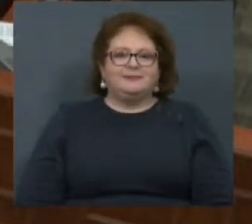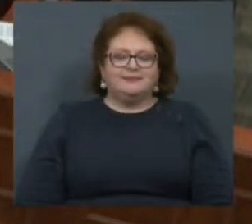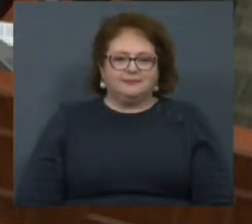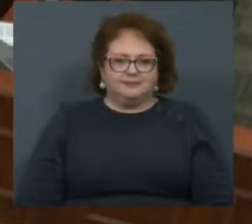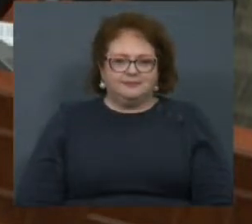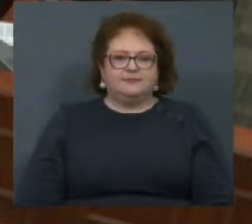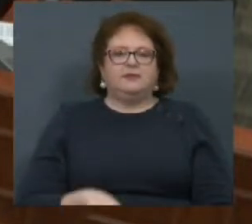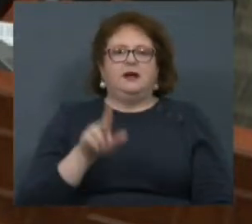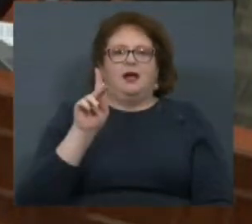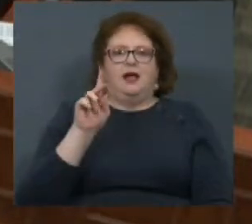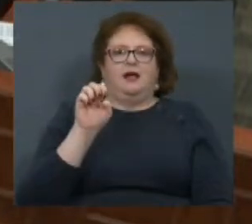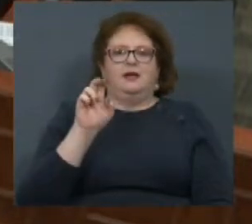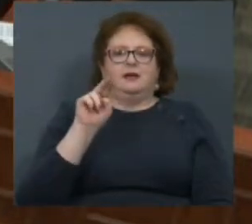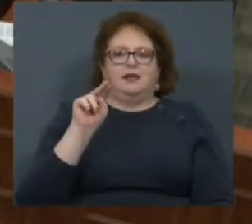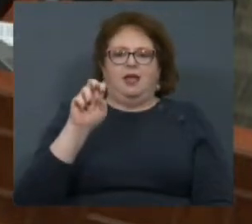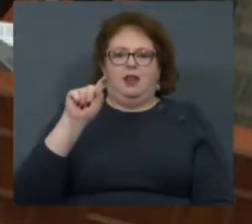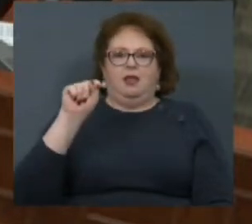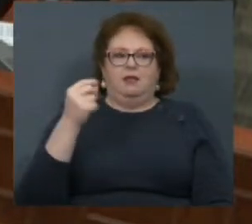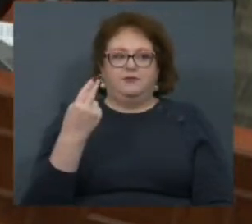Mr. Kenneth